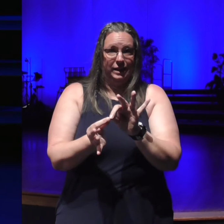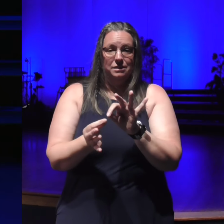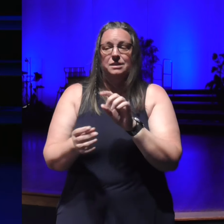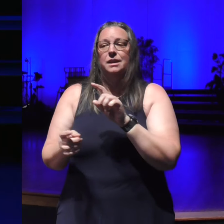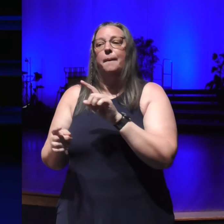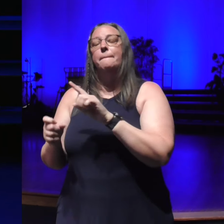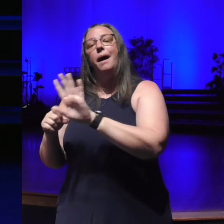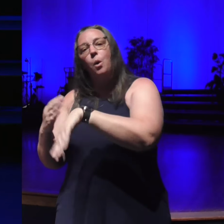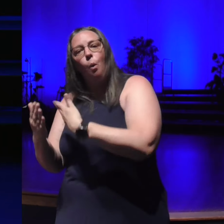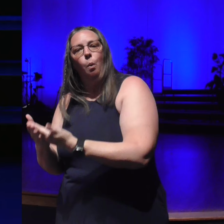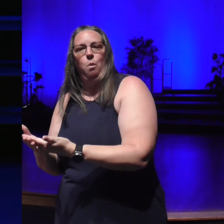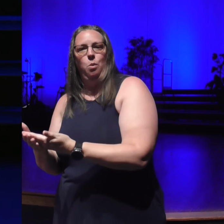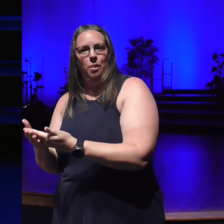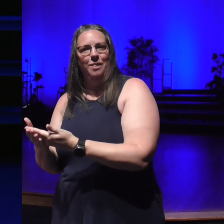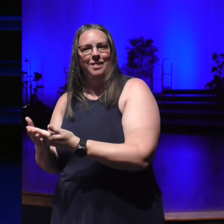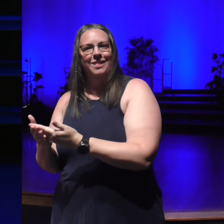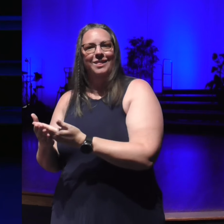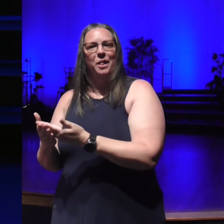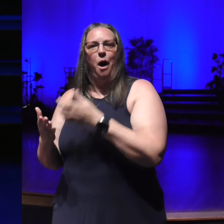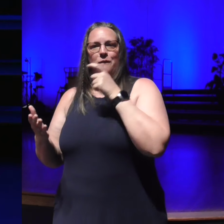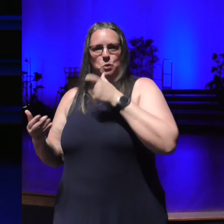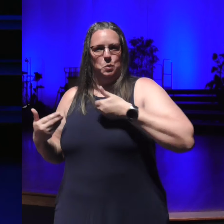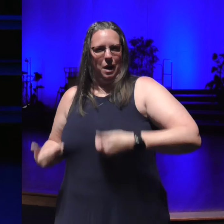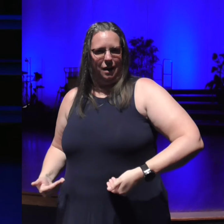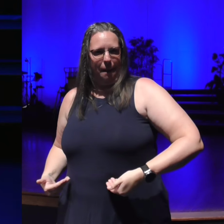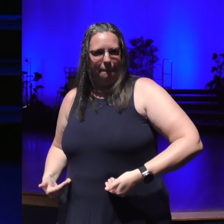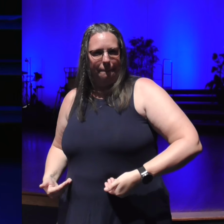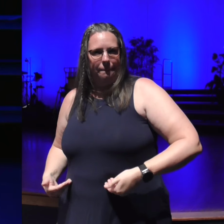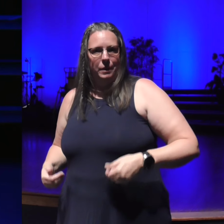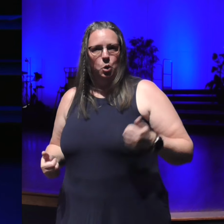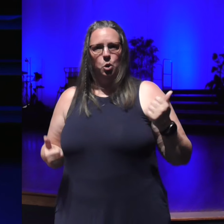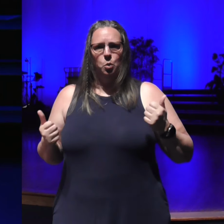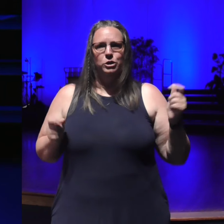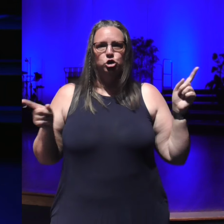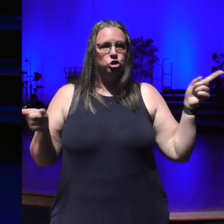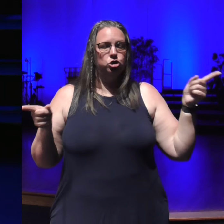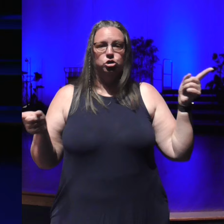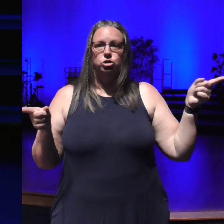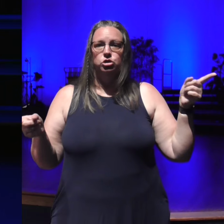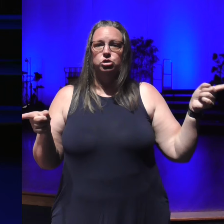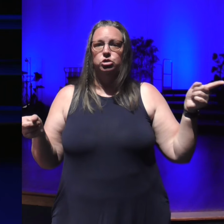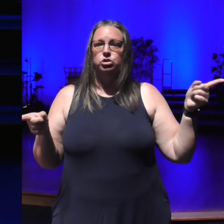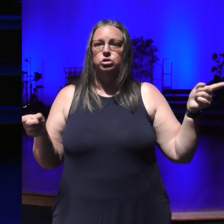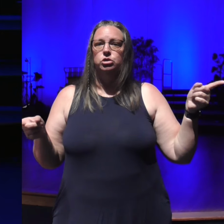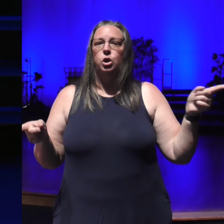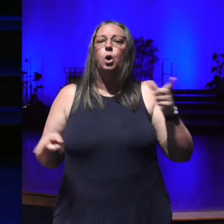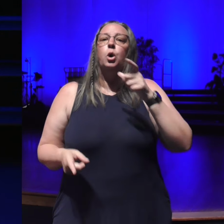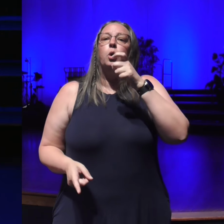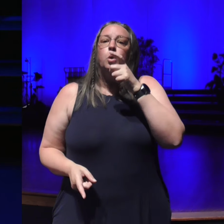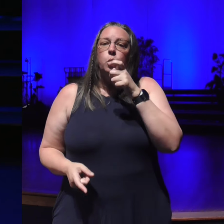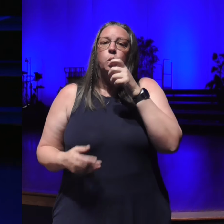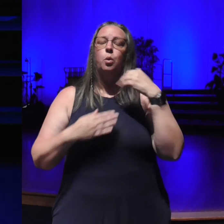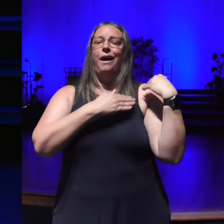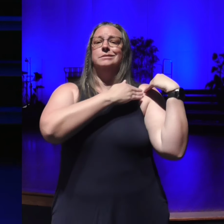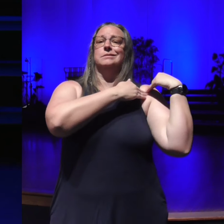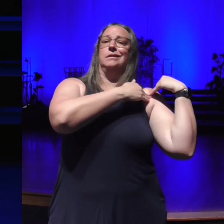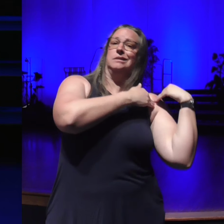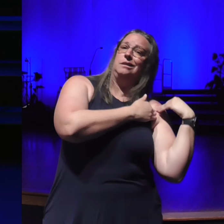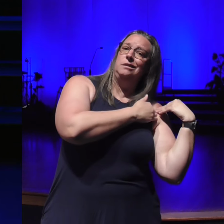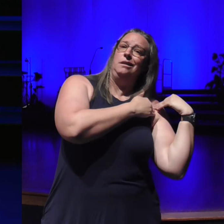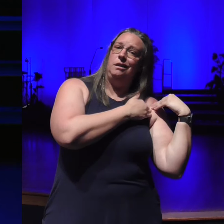wholeness, in the wholeness of who you are? Who put the weight of the world on your